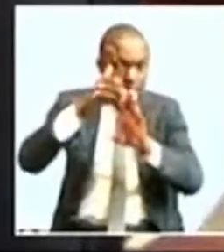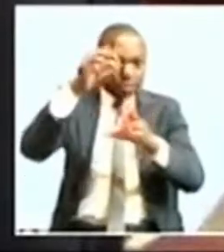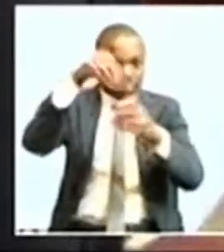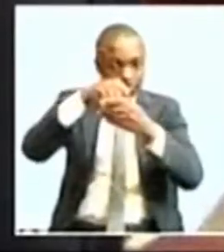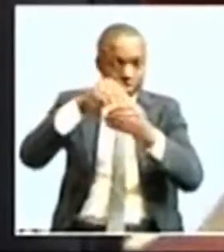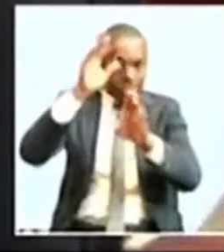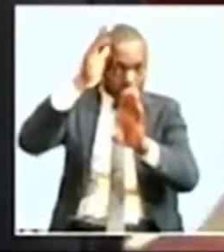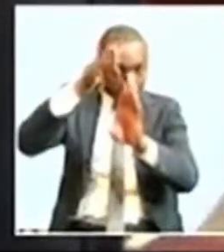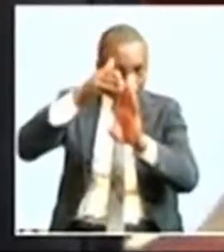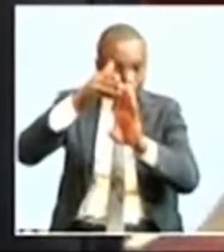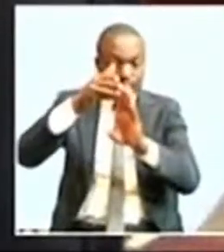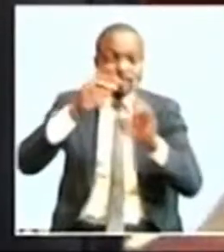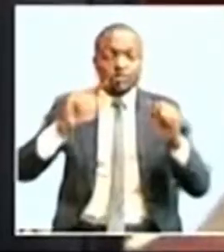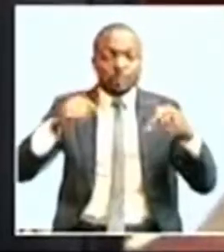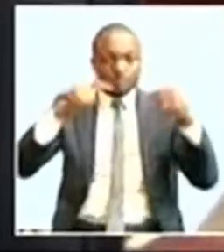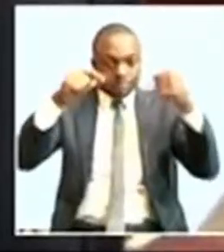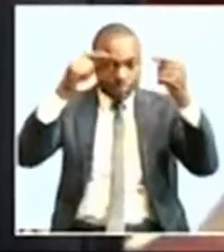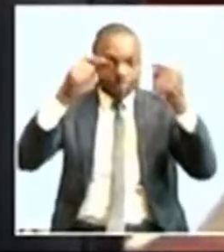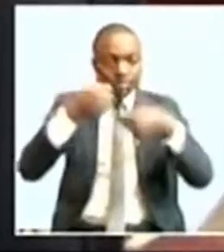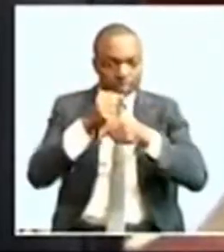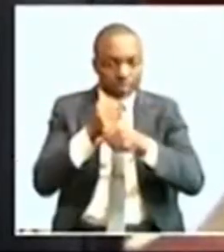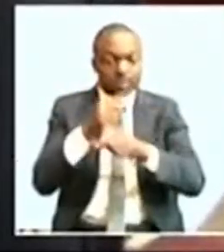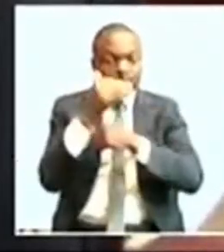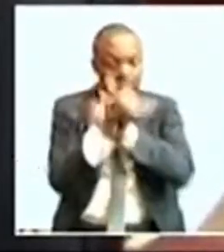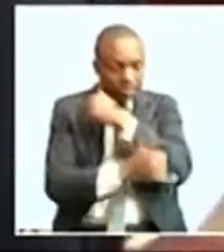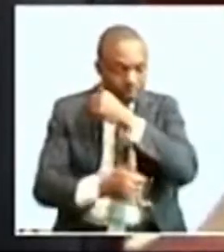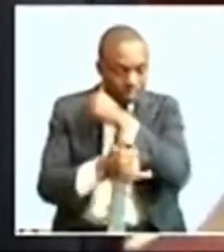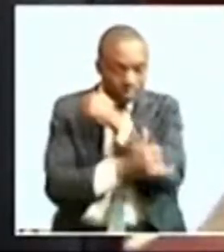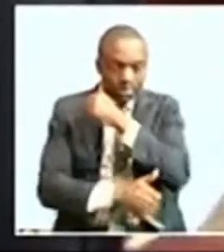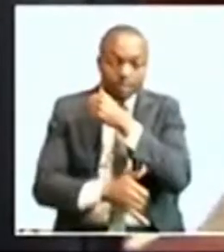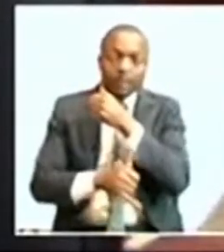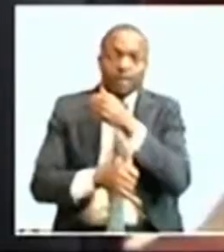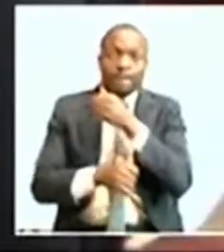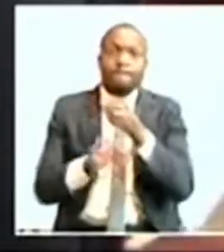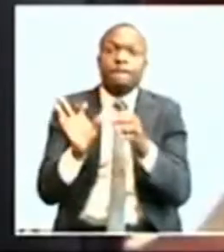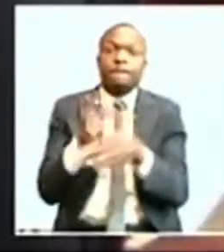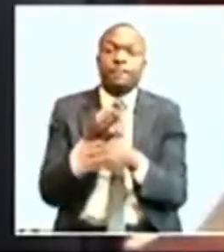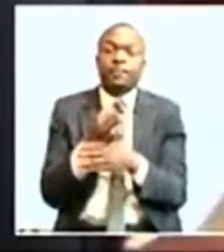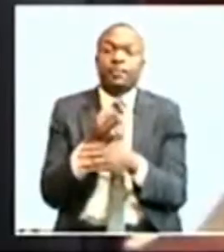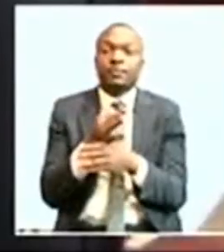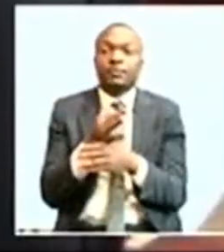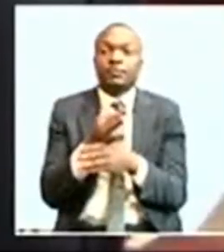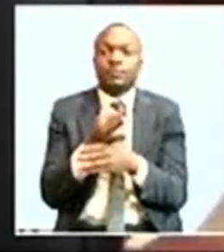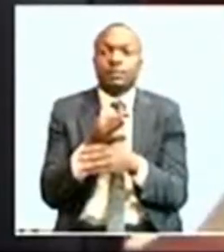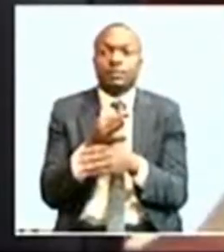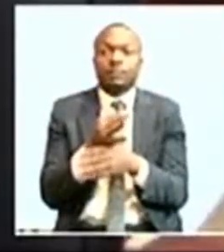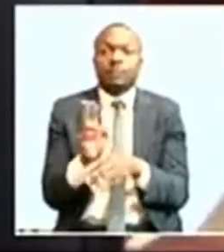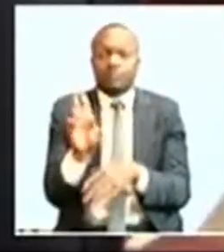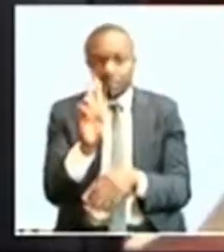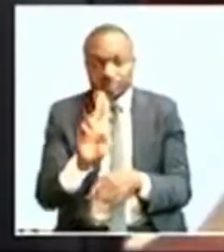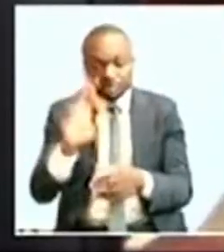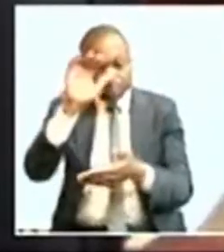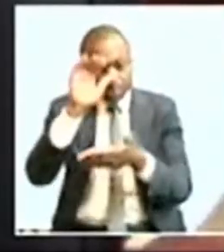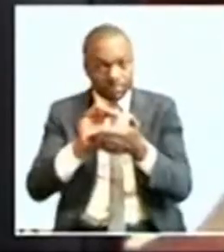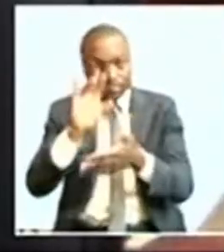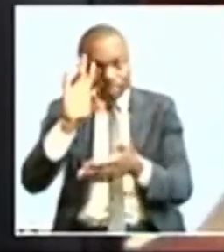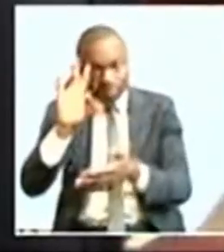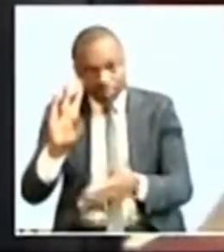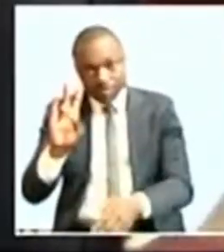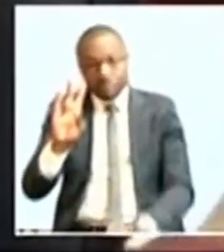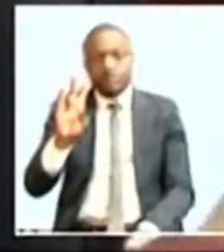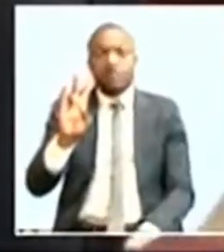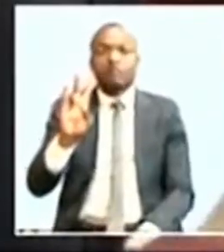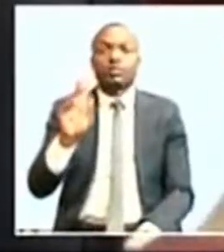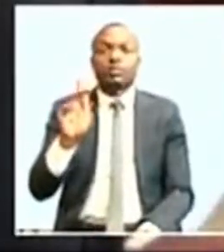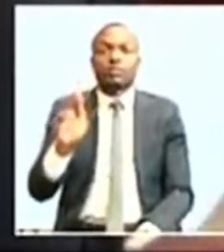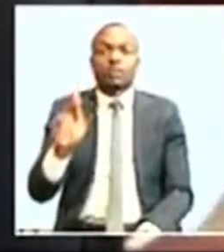So despite the progress that we have made, the country's per capita fish consumption has still dropped to below 7 kg compared